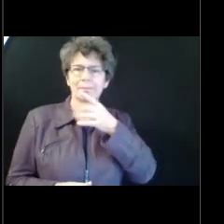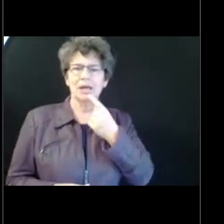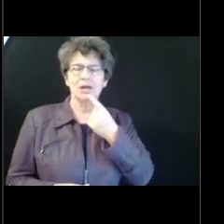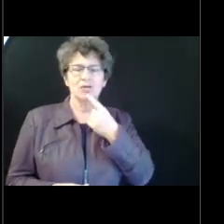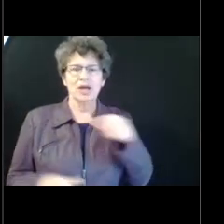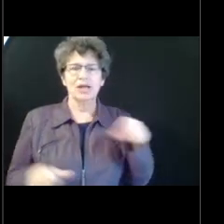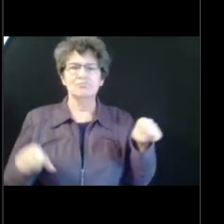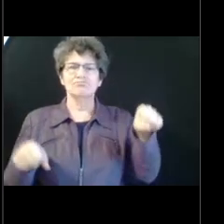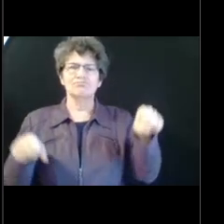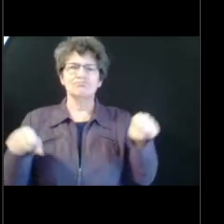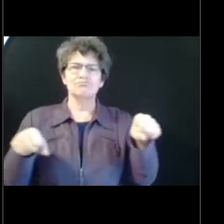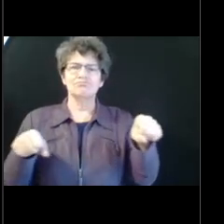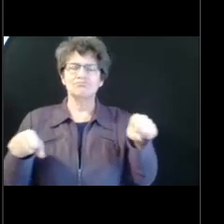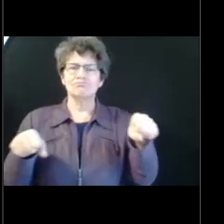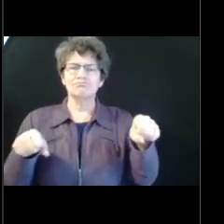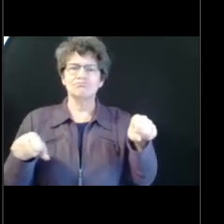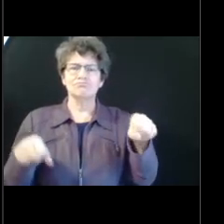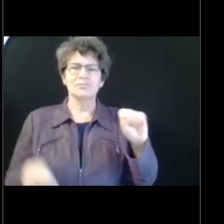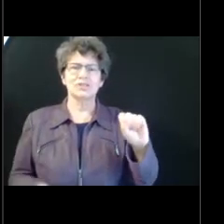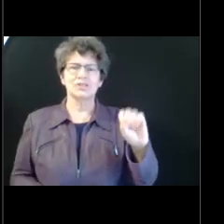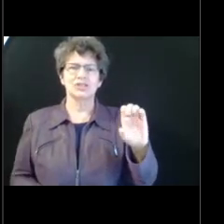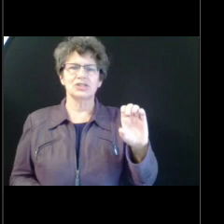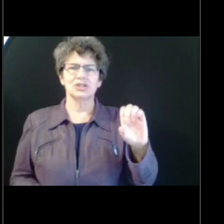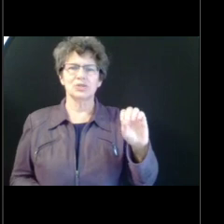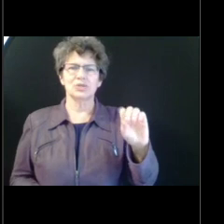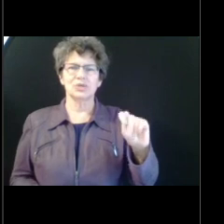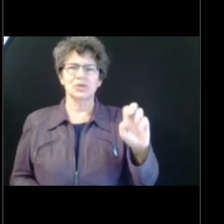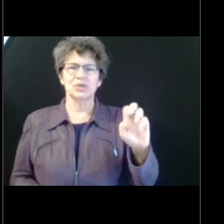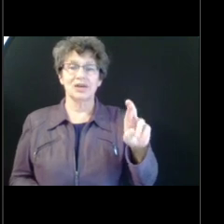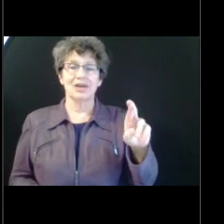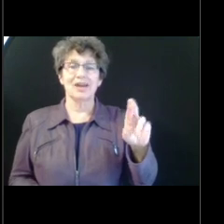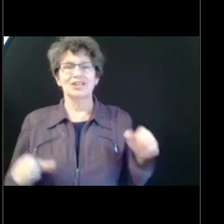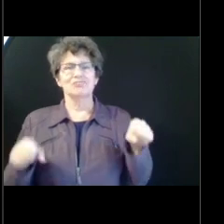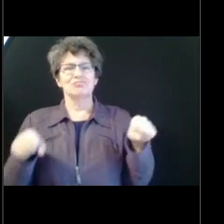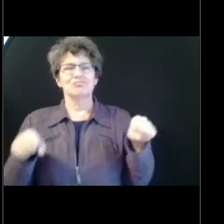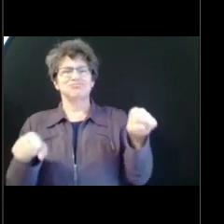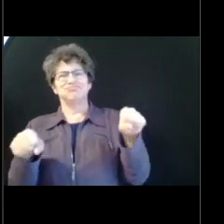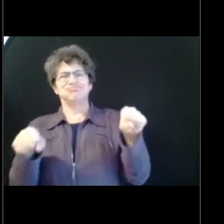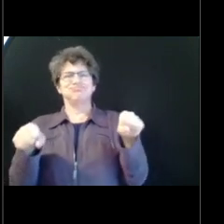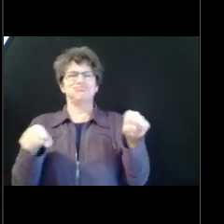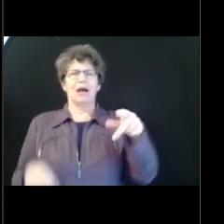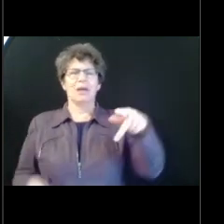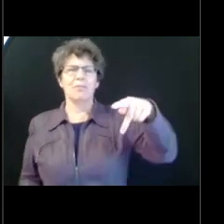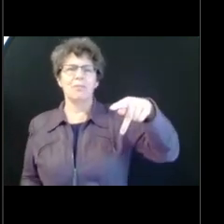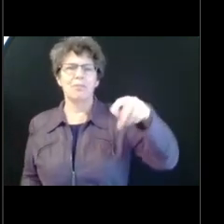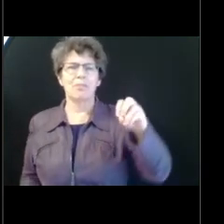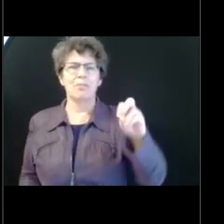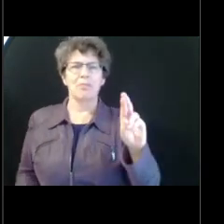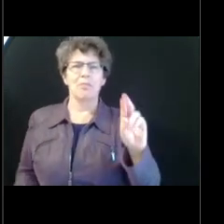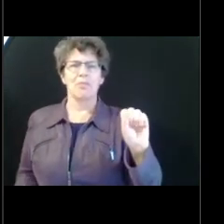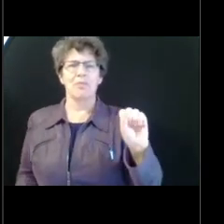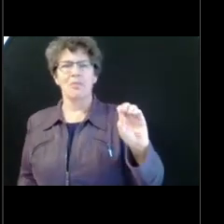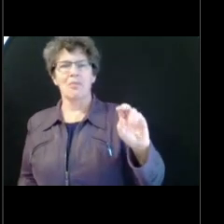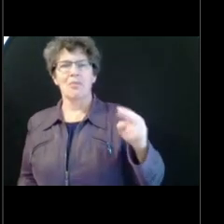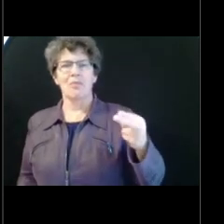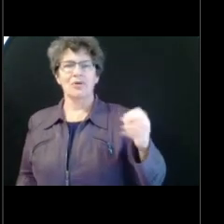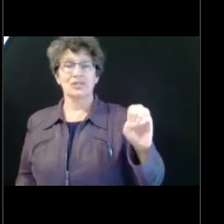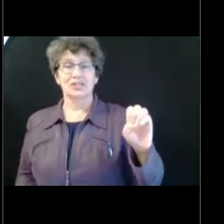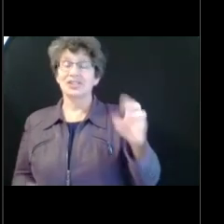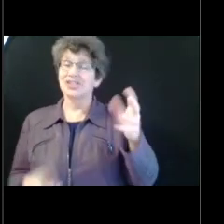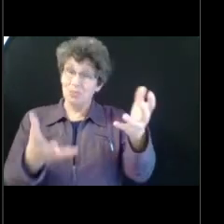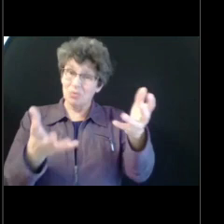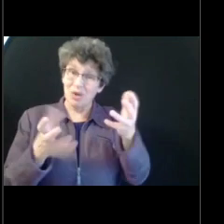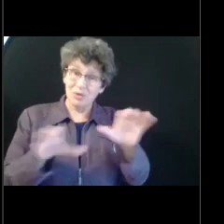little assistance getting around. And I'm sure driving her little red Porsche was not something she had on her list of things to do either.